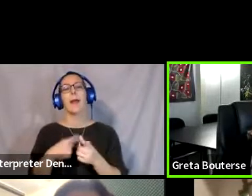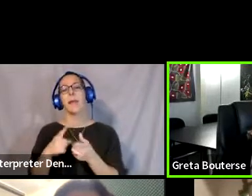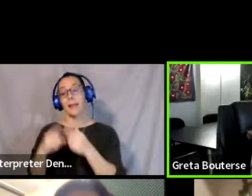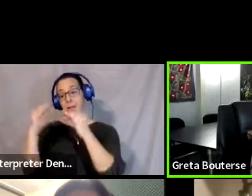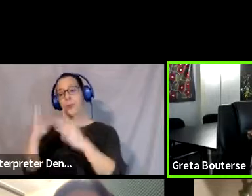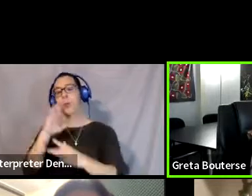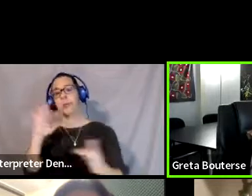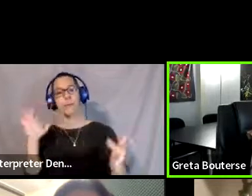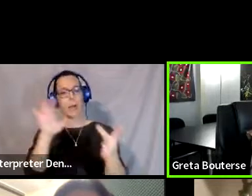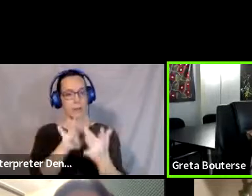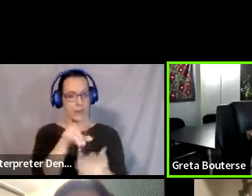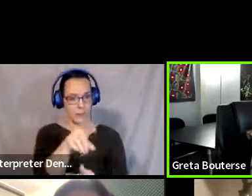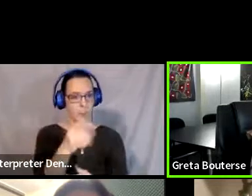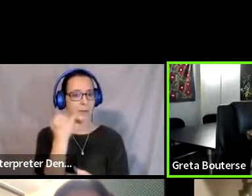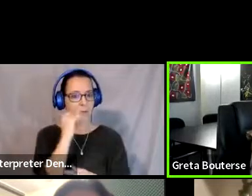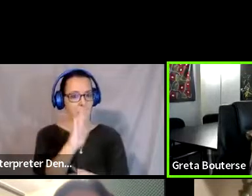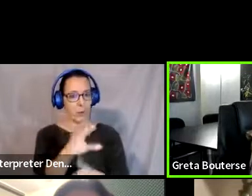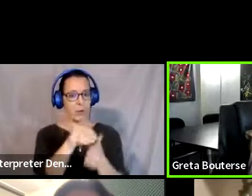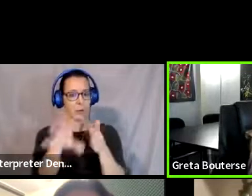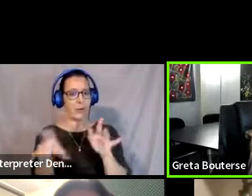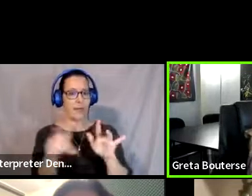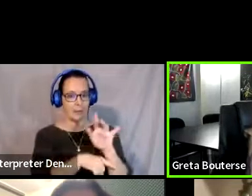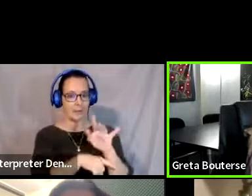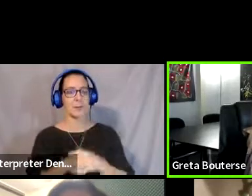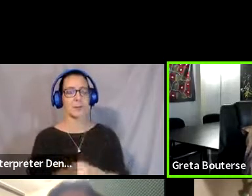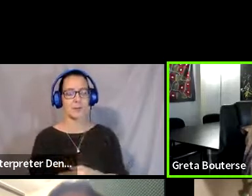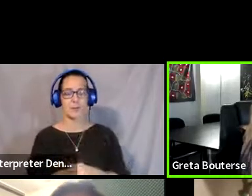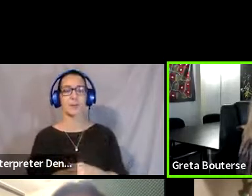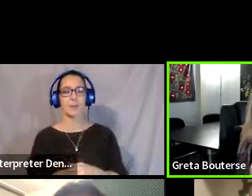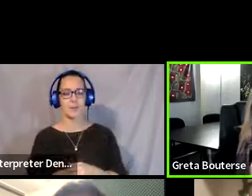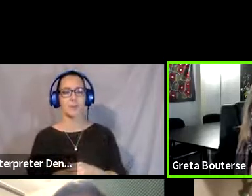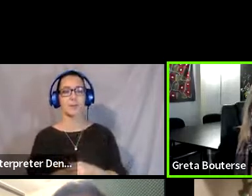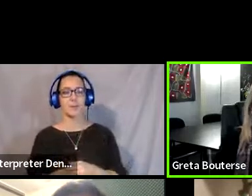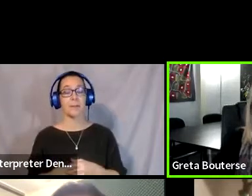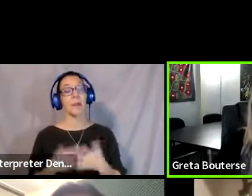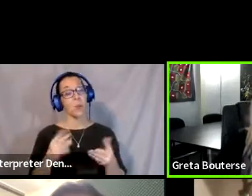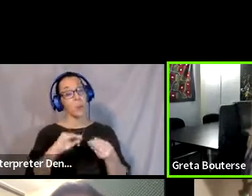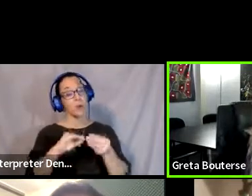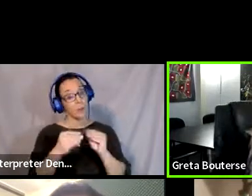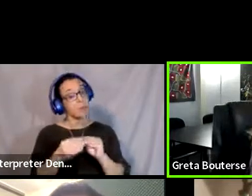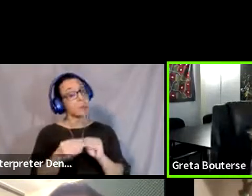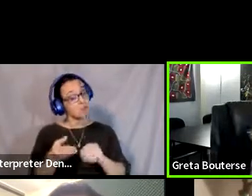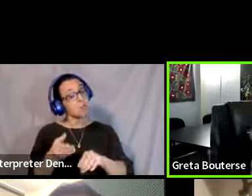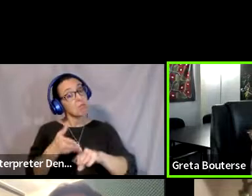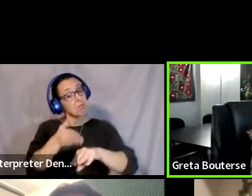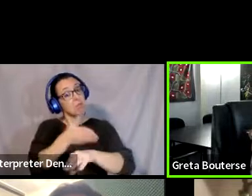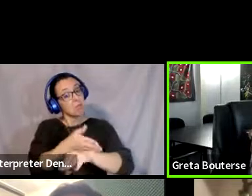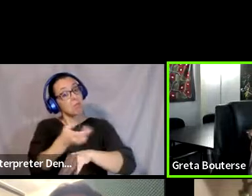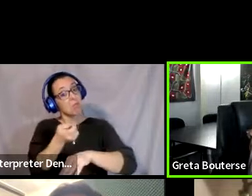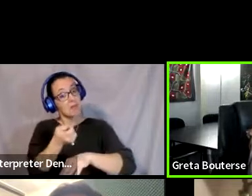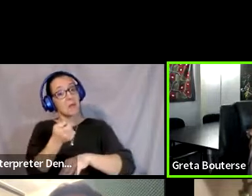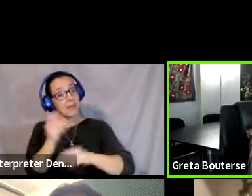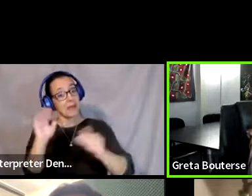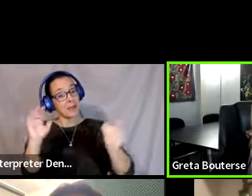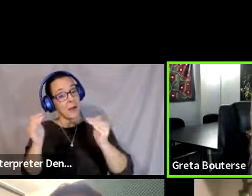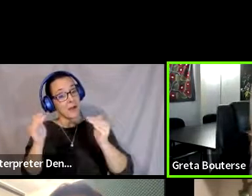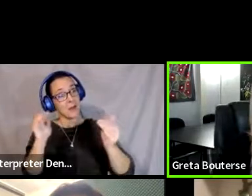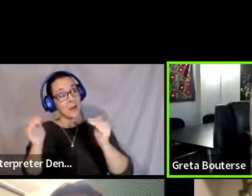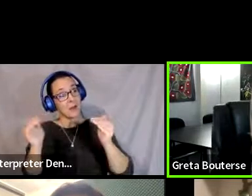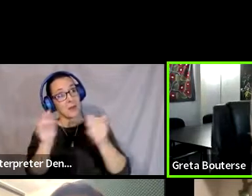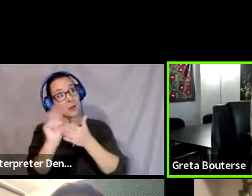So that is ongoing. Our numbers it's gotten a little better from the first couple of weeks, but we